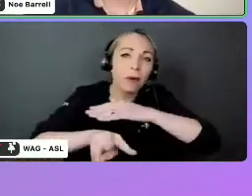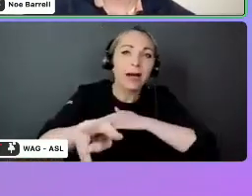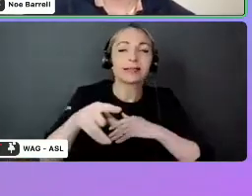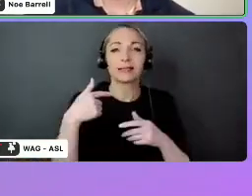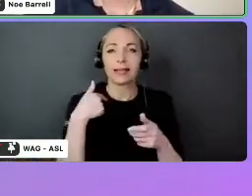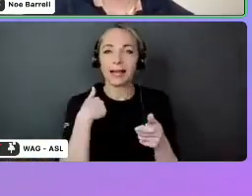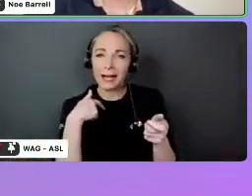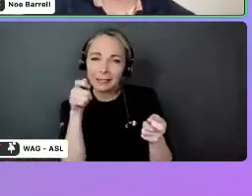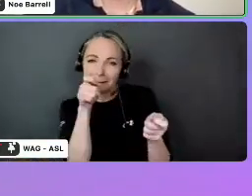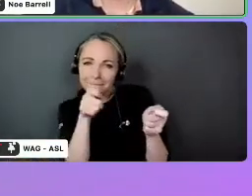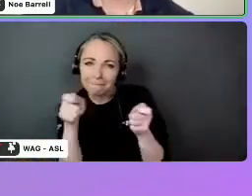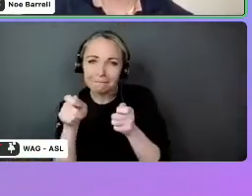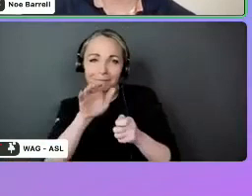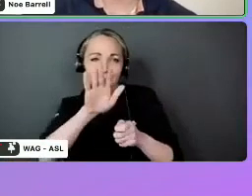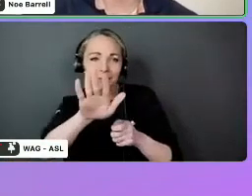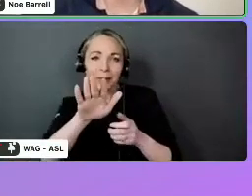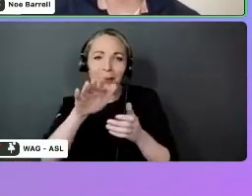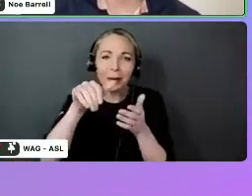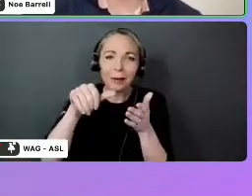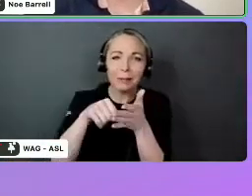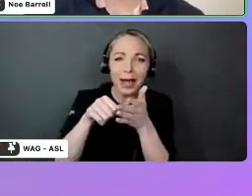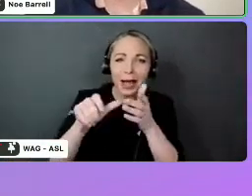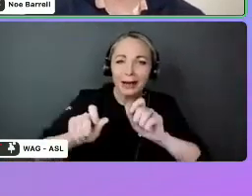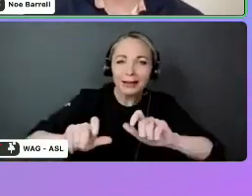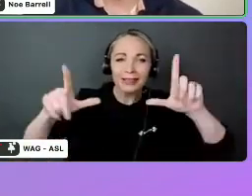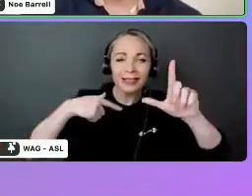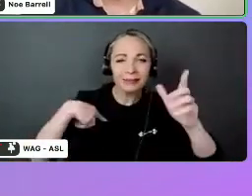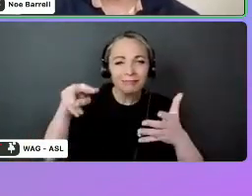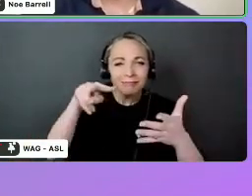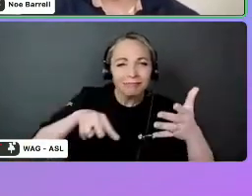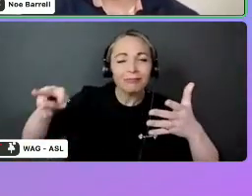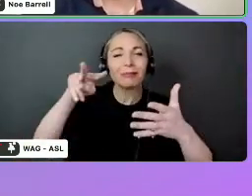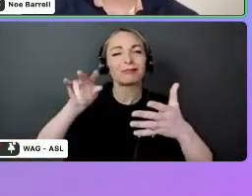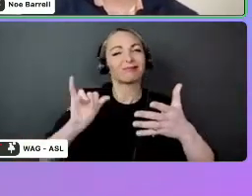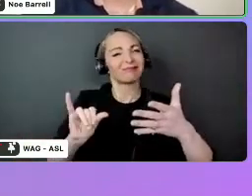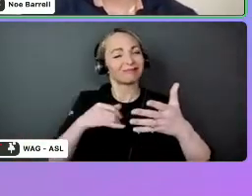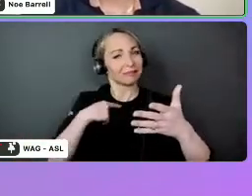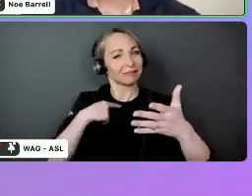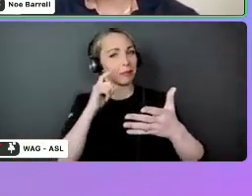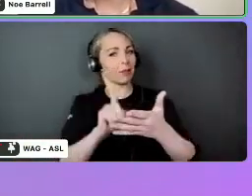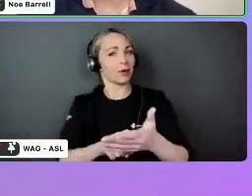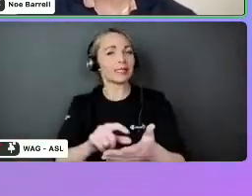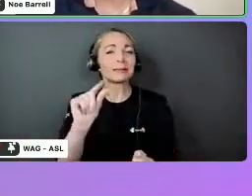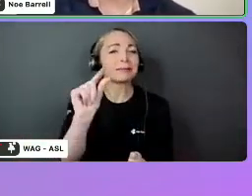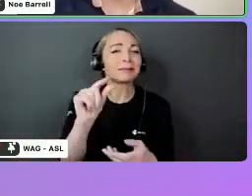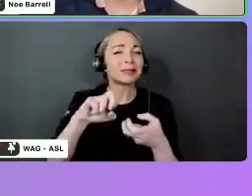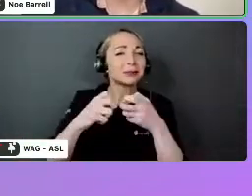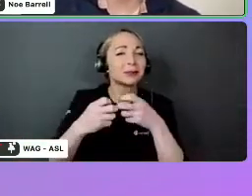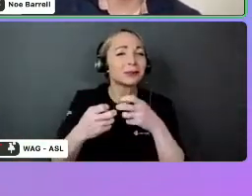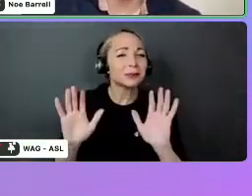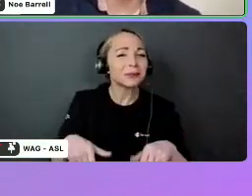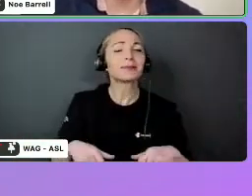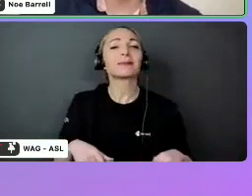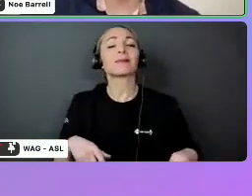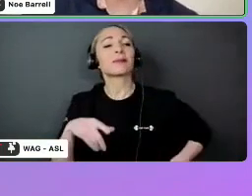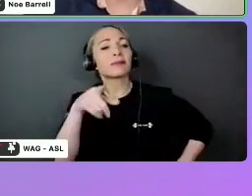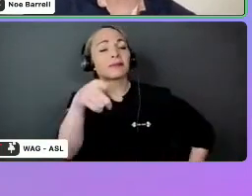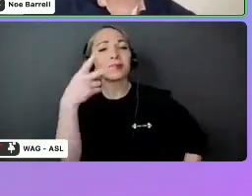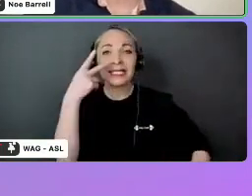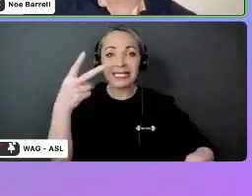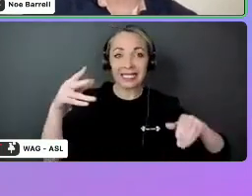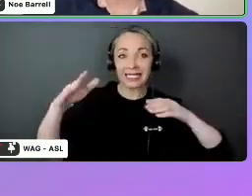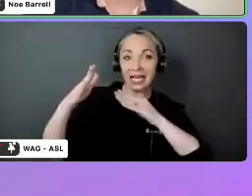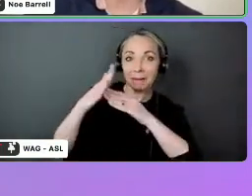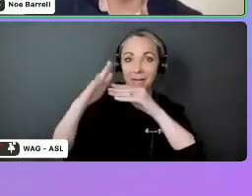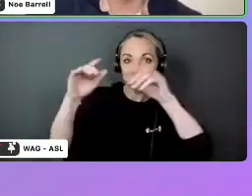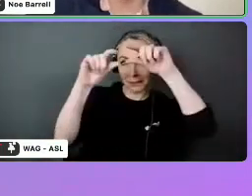and I found, maybe a small issue with it. So looking at this navigation menu at the top,